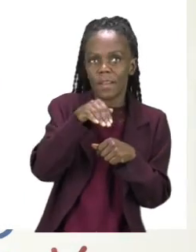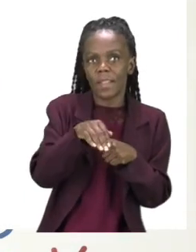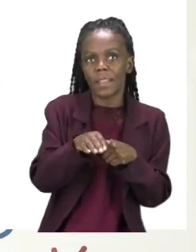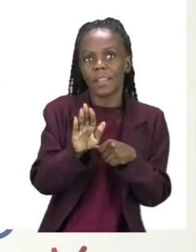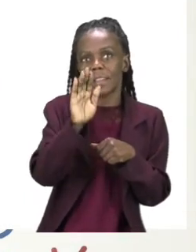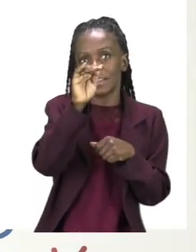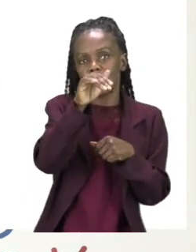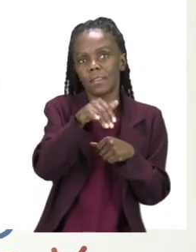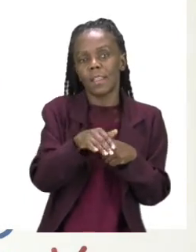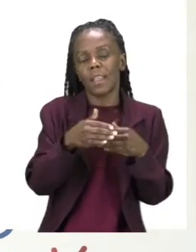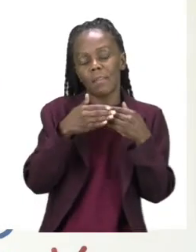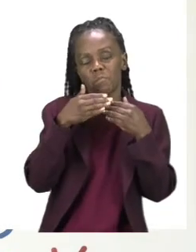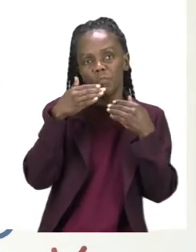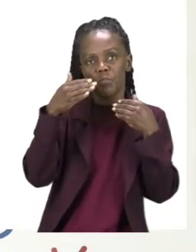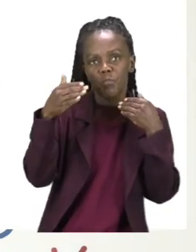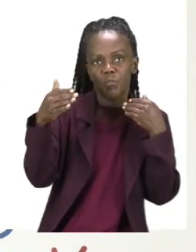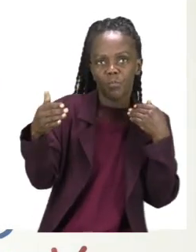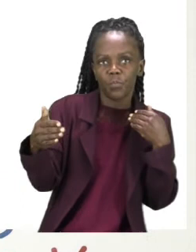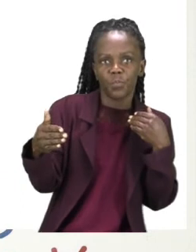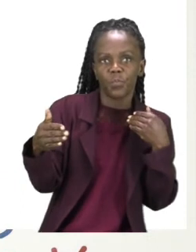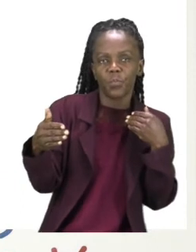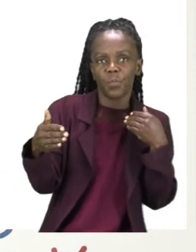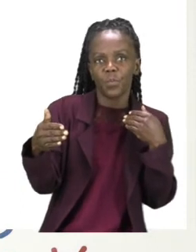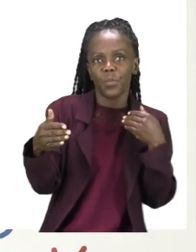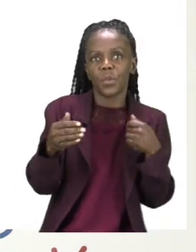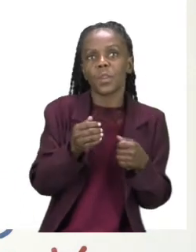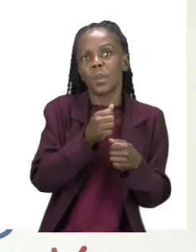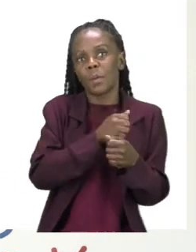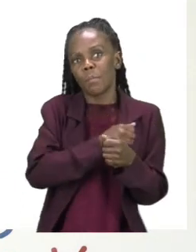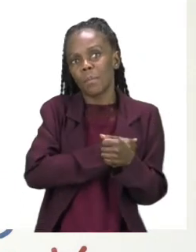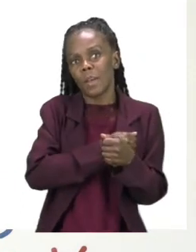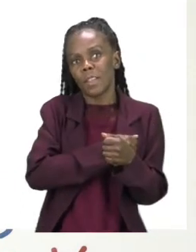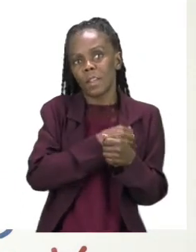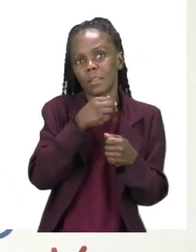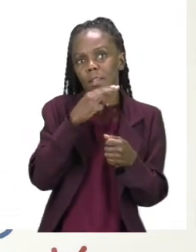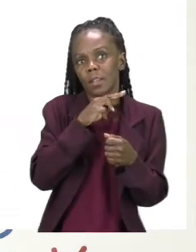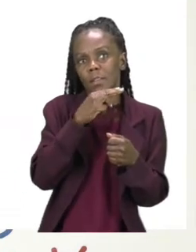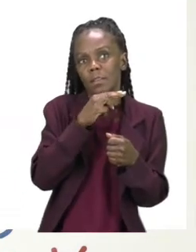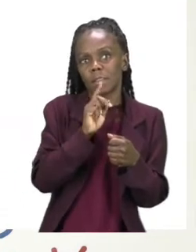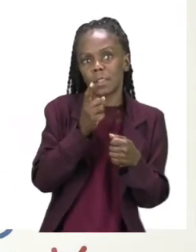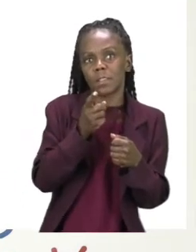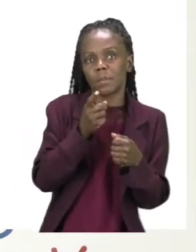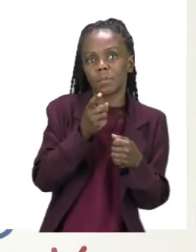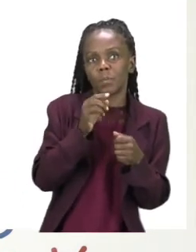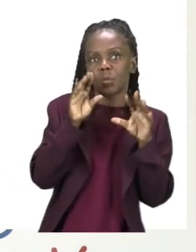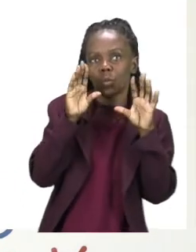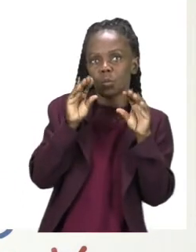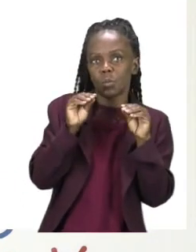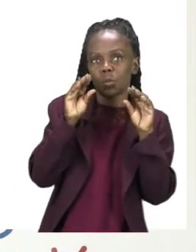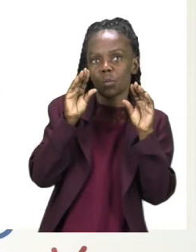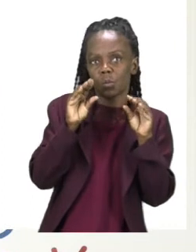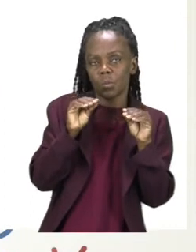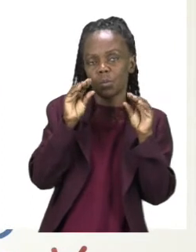over the hill and far away. Mother Duck said, quack,